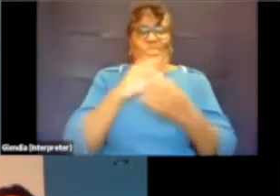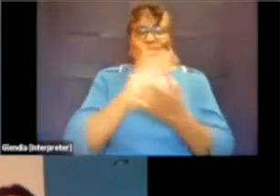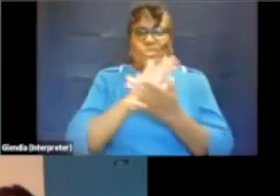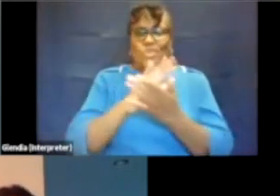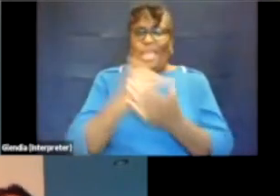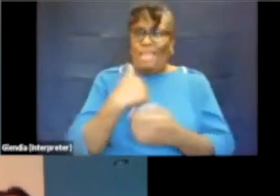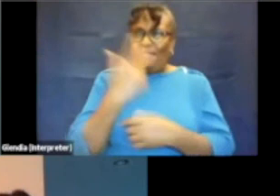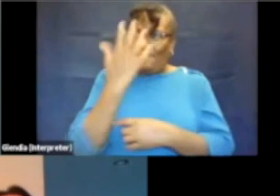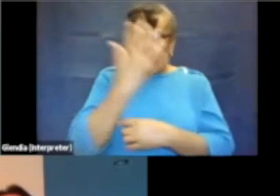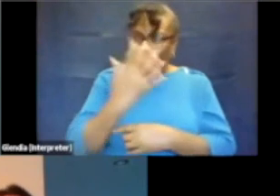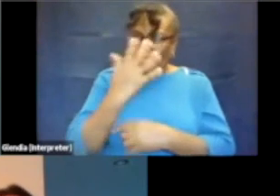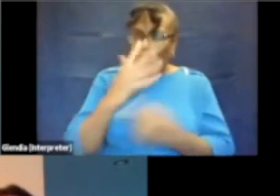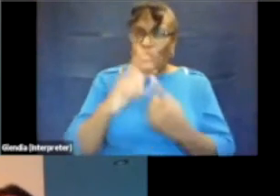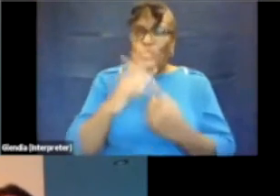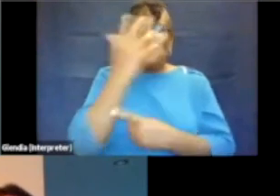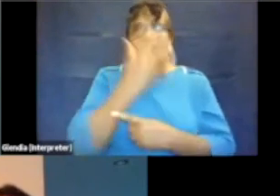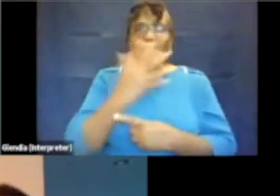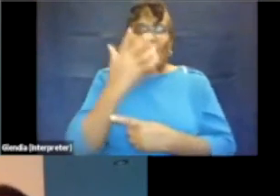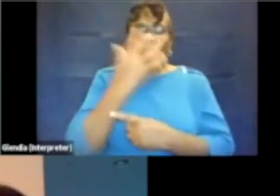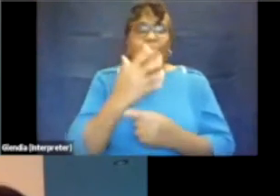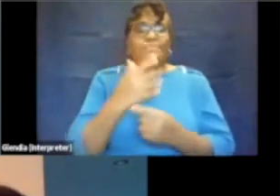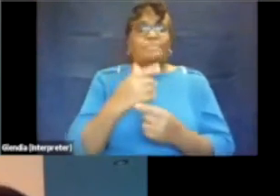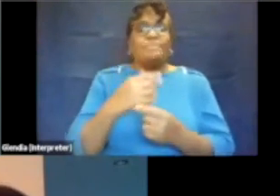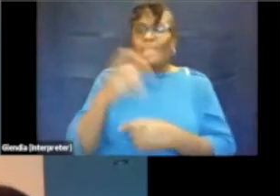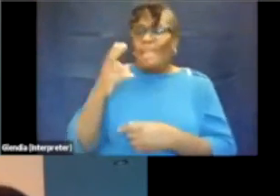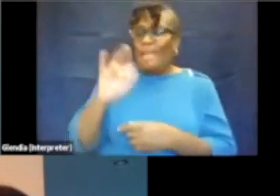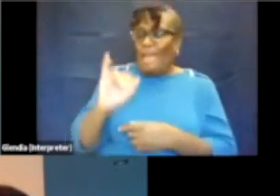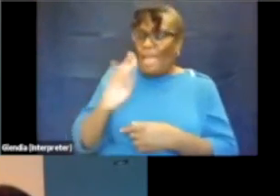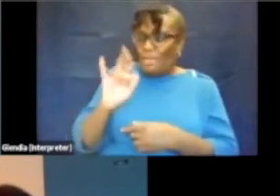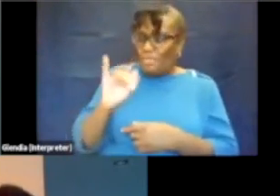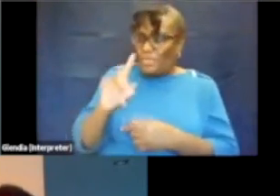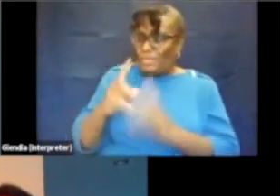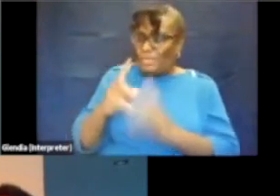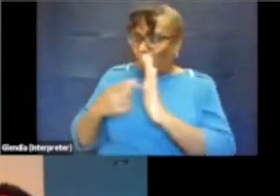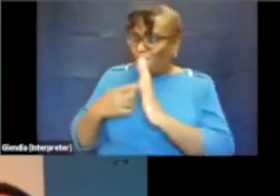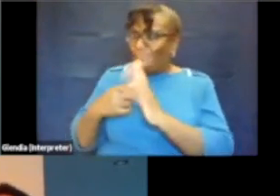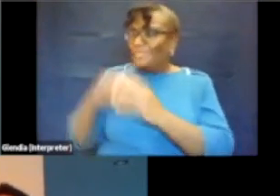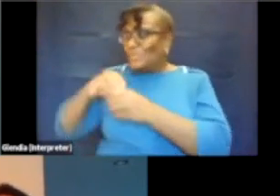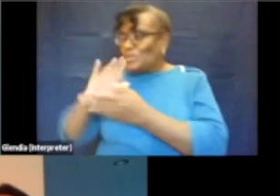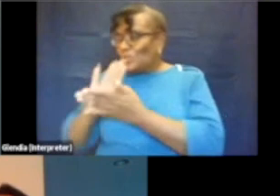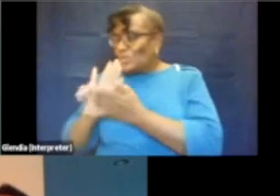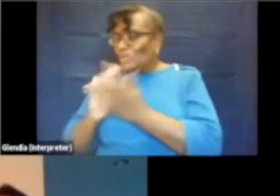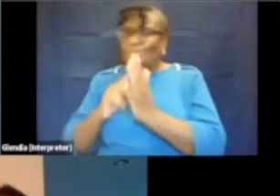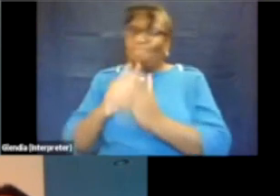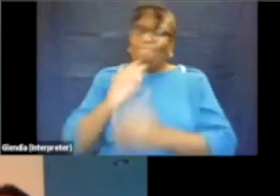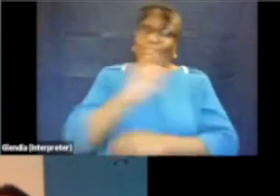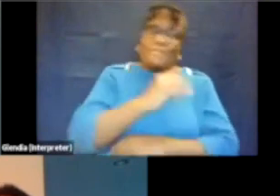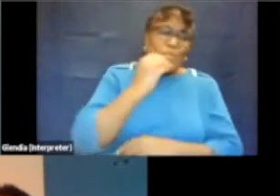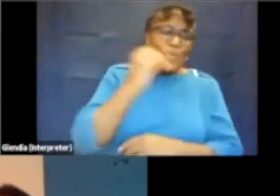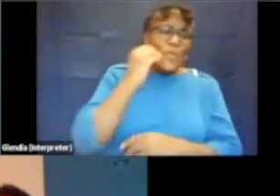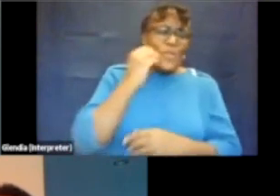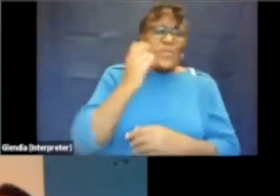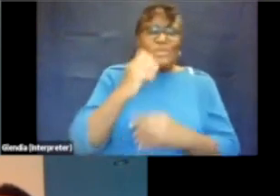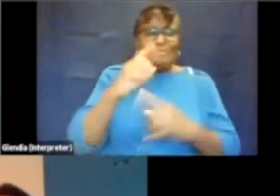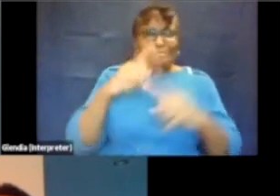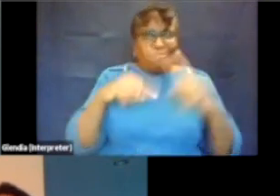and virtual and all the new terminology that we were not dealing with before. So it's even more important to have those